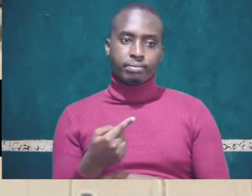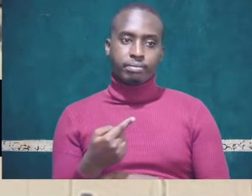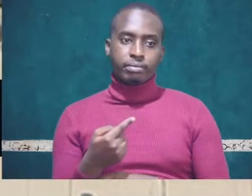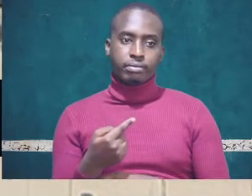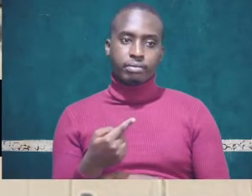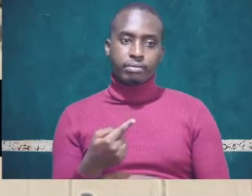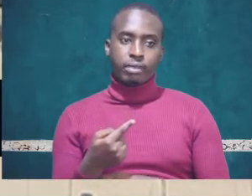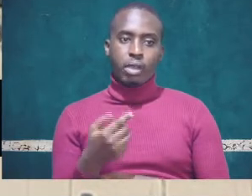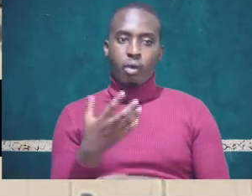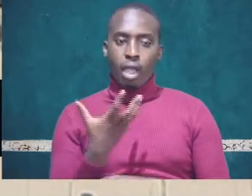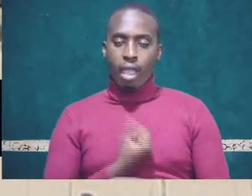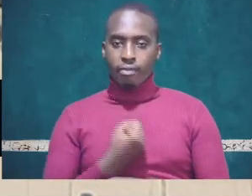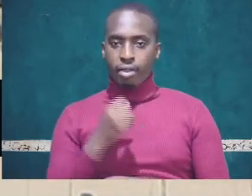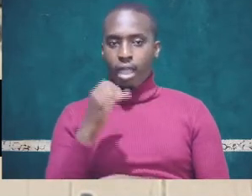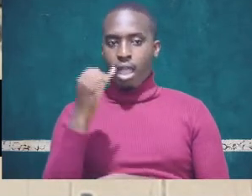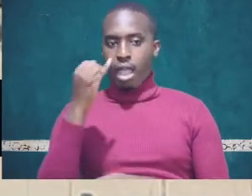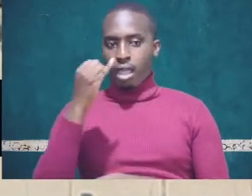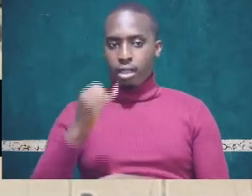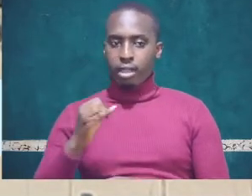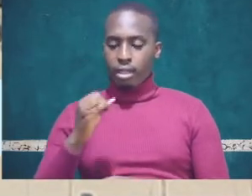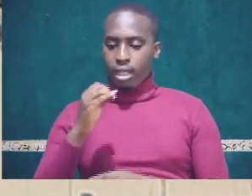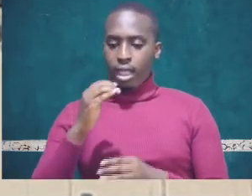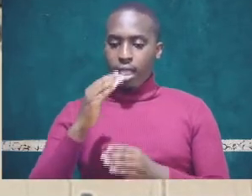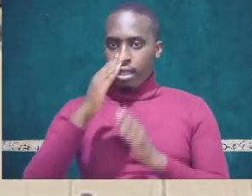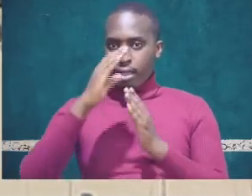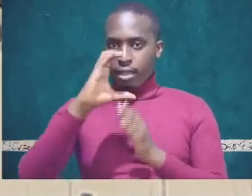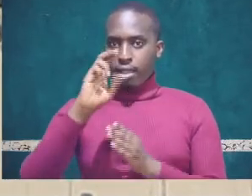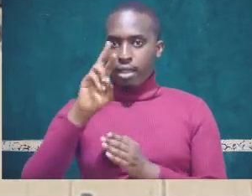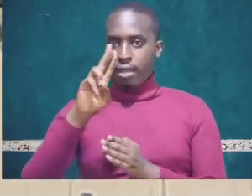our demand curve, which is